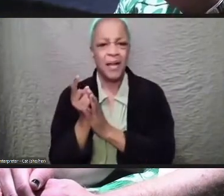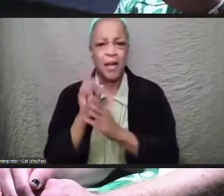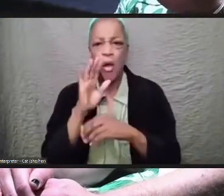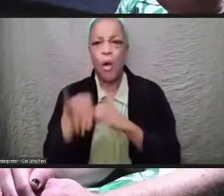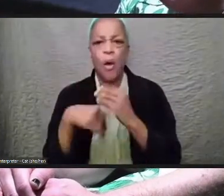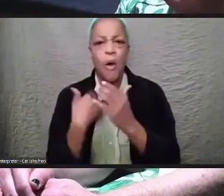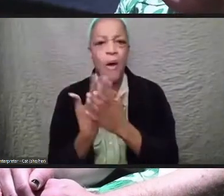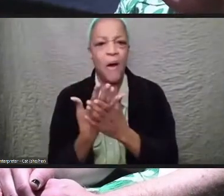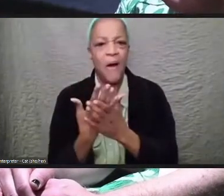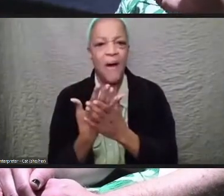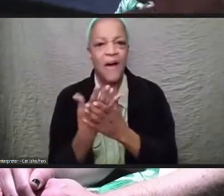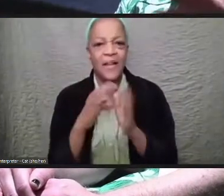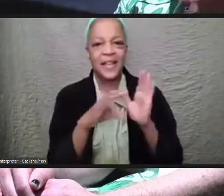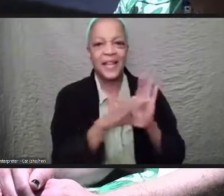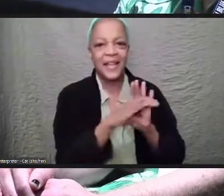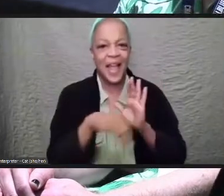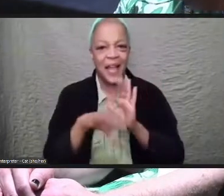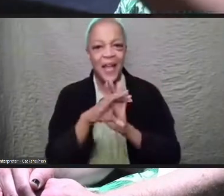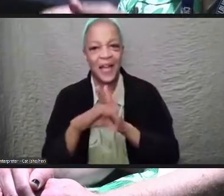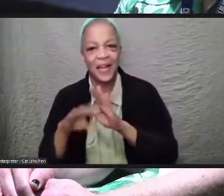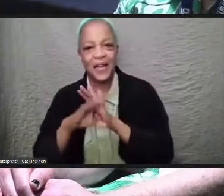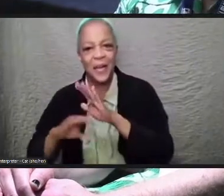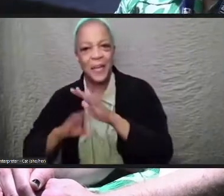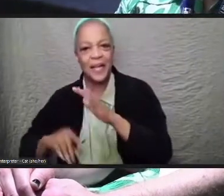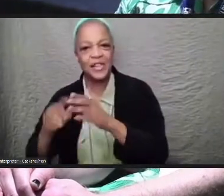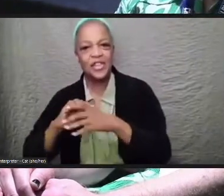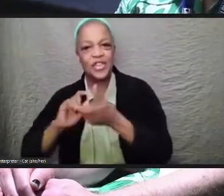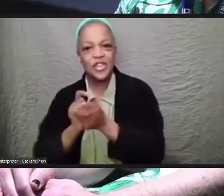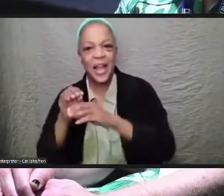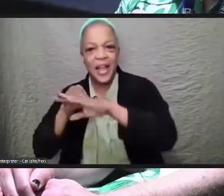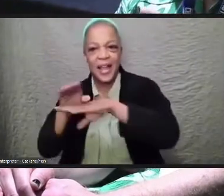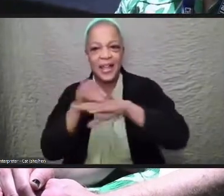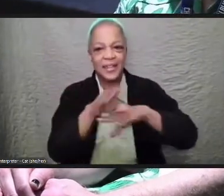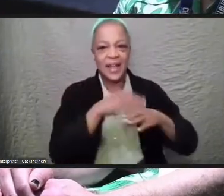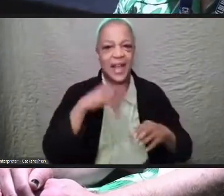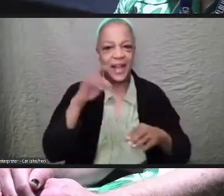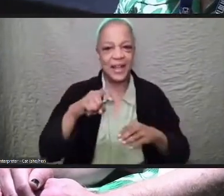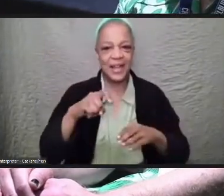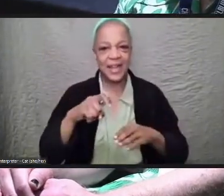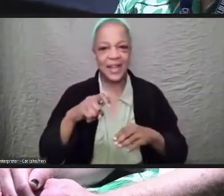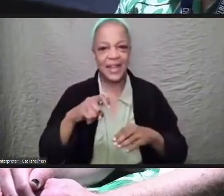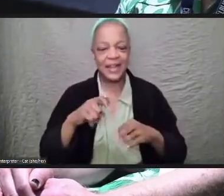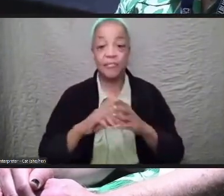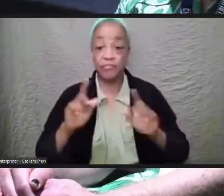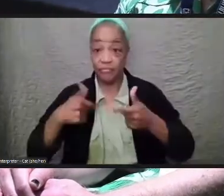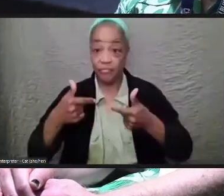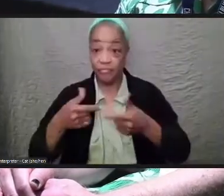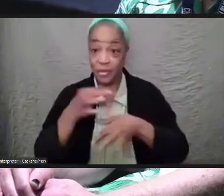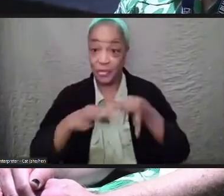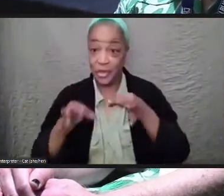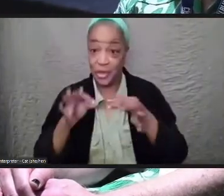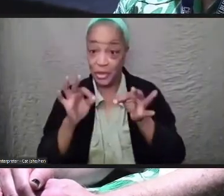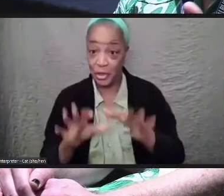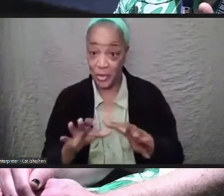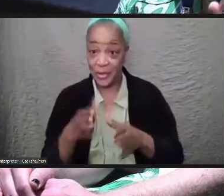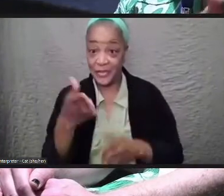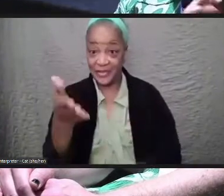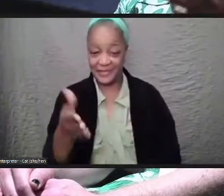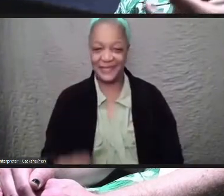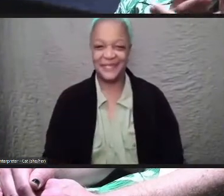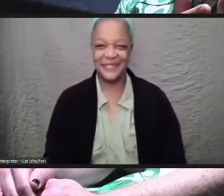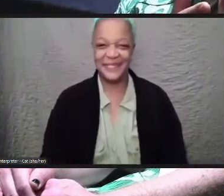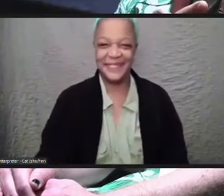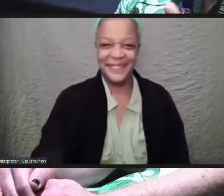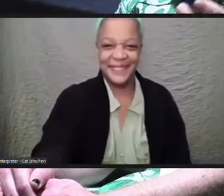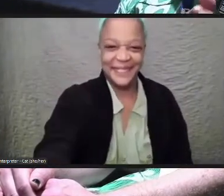the character-based change that I need. Now you look at that, you're reading it in a literary way, you're not gonna see